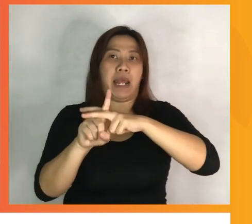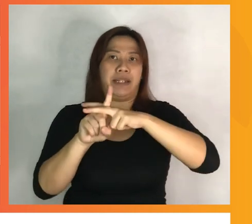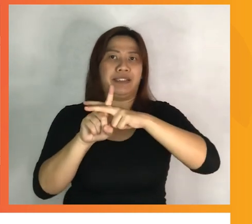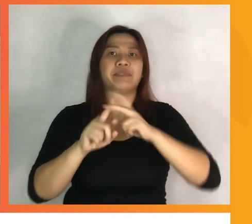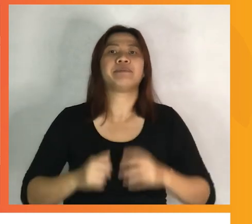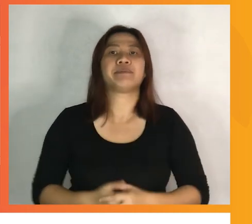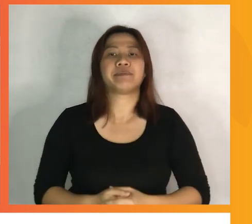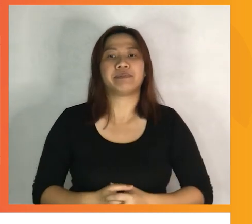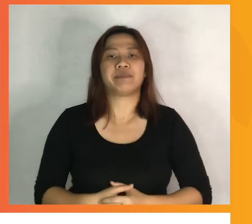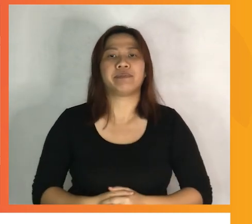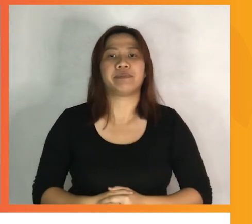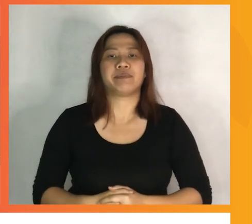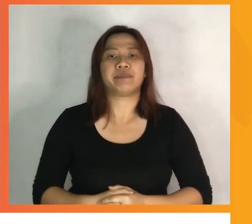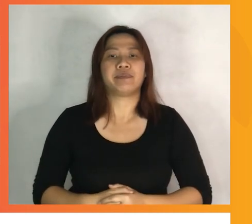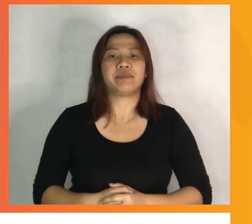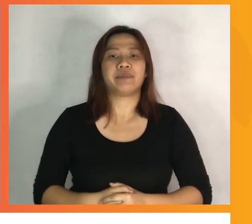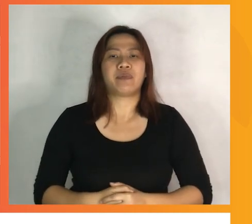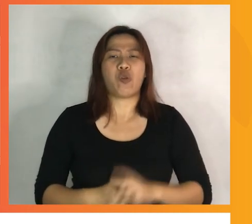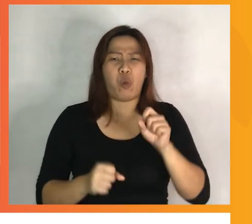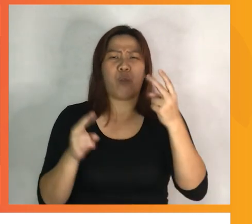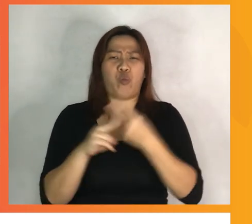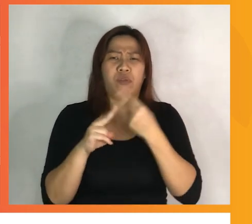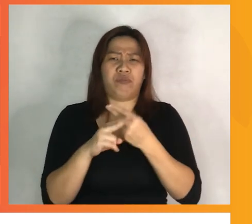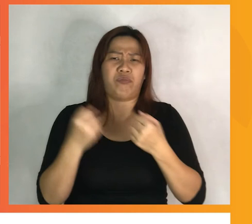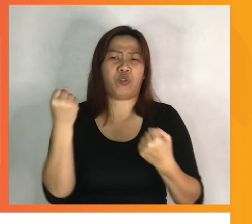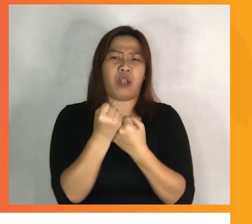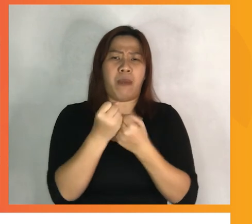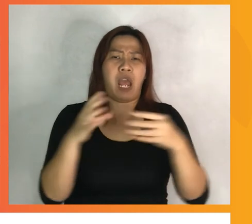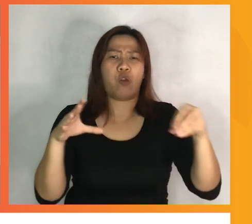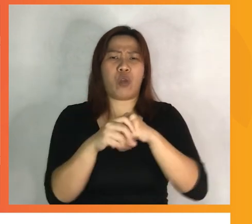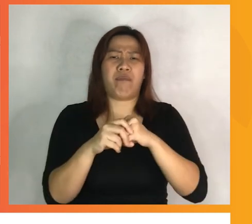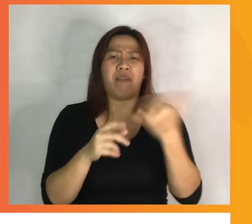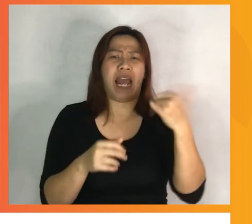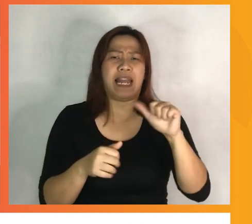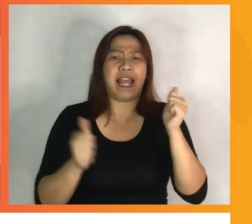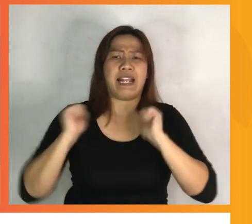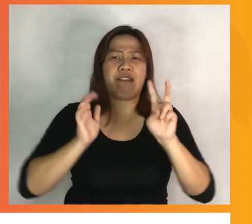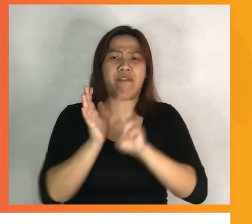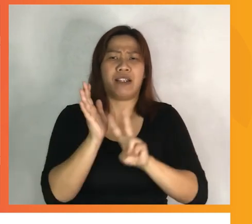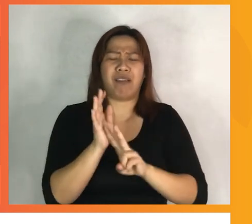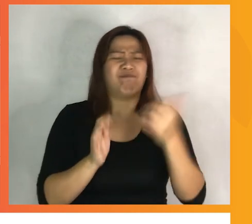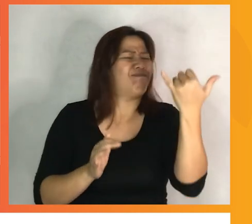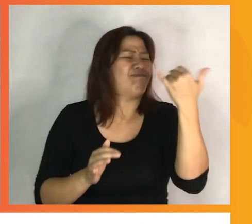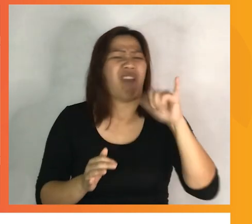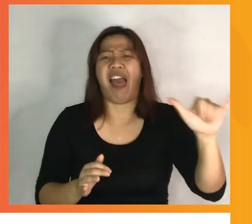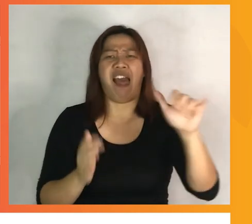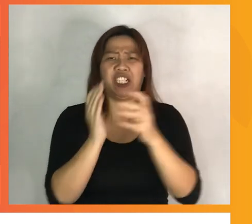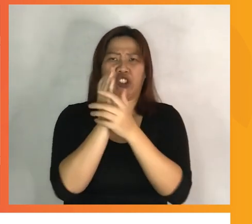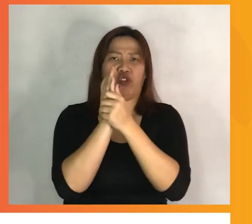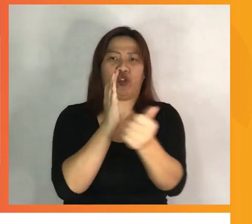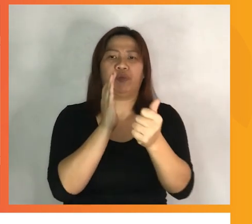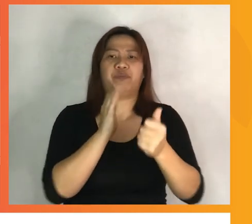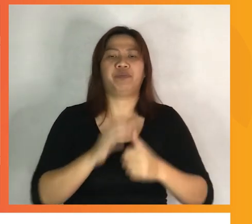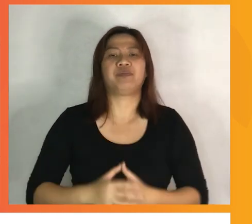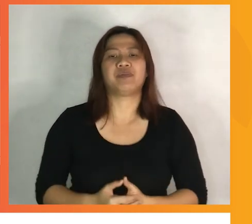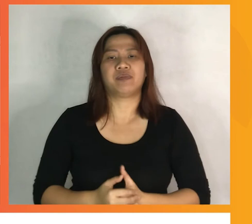and practical application. You can use it to support inclusion across any activity